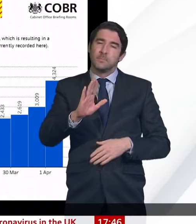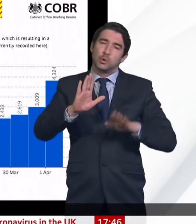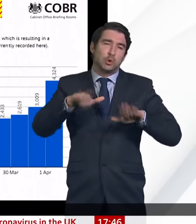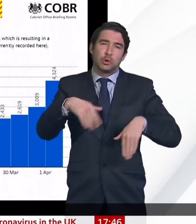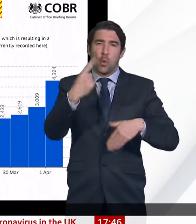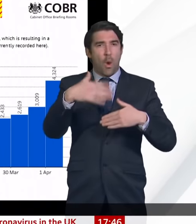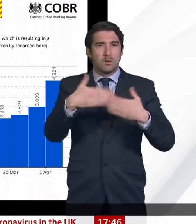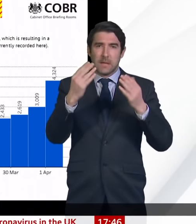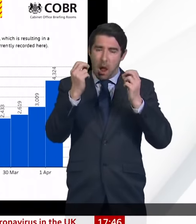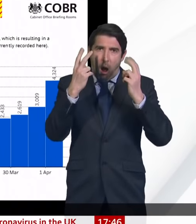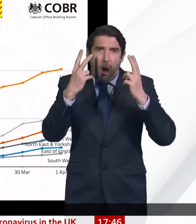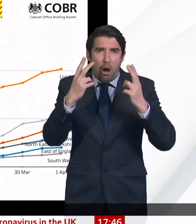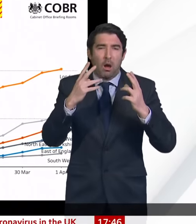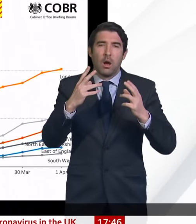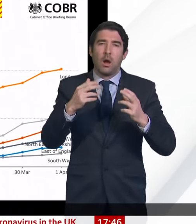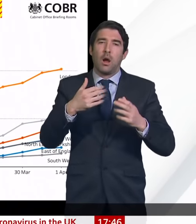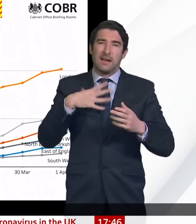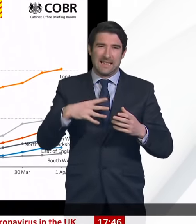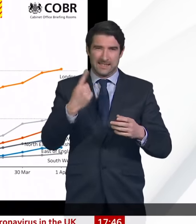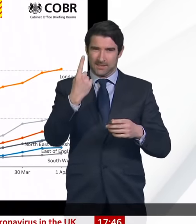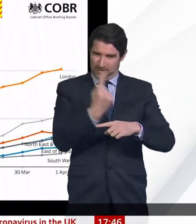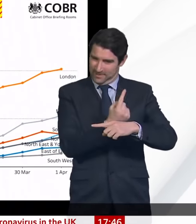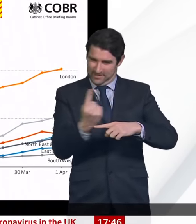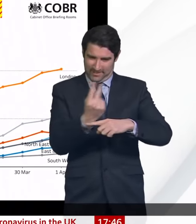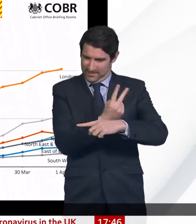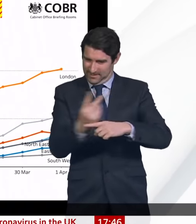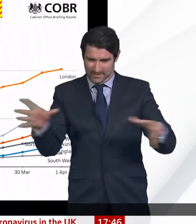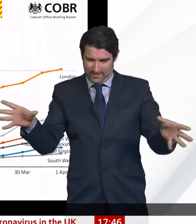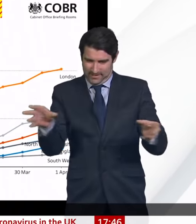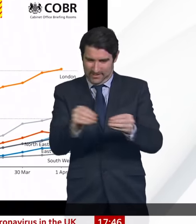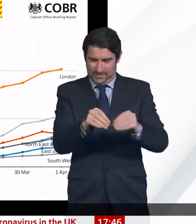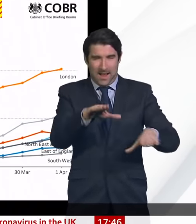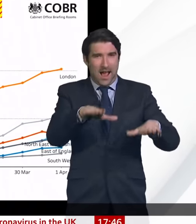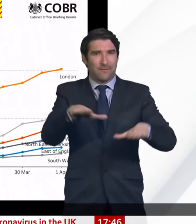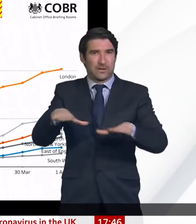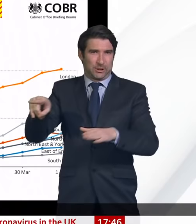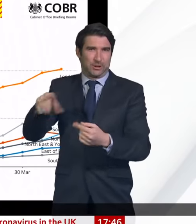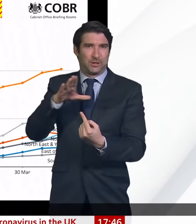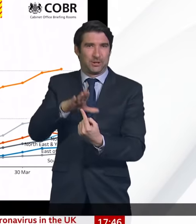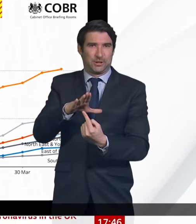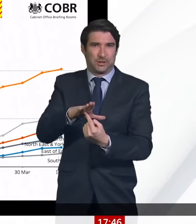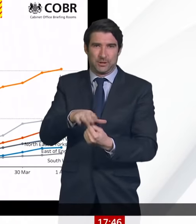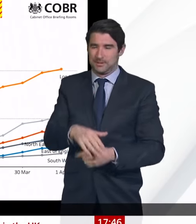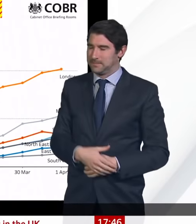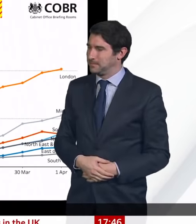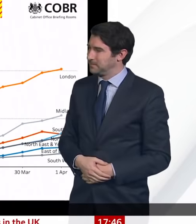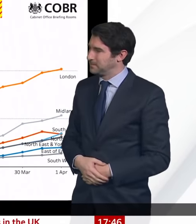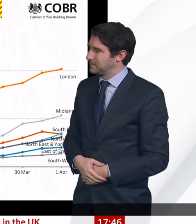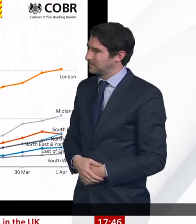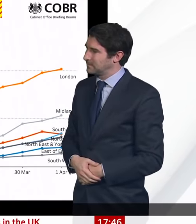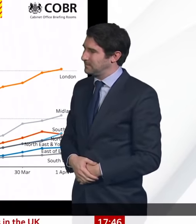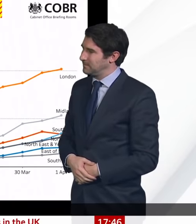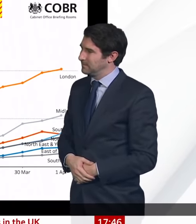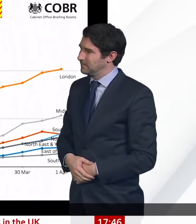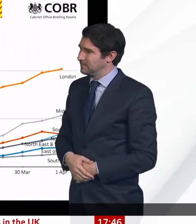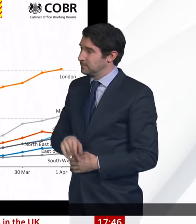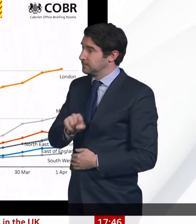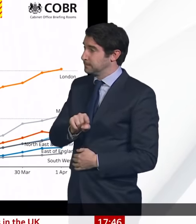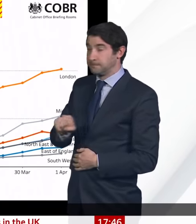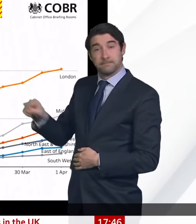next slide, this shows how it's translating into hospital admissions. Again, it's worth pointing out that